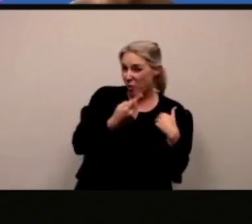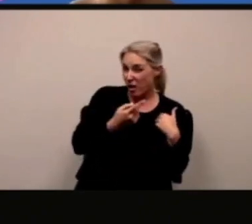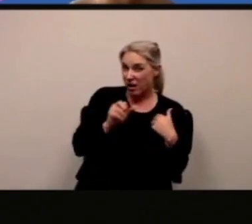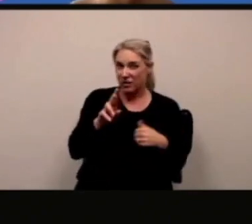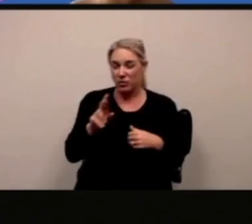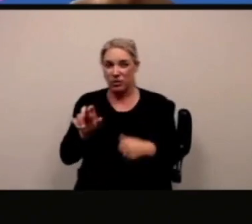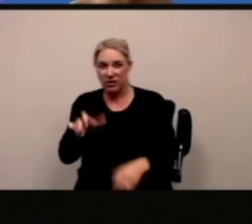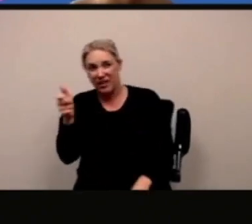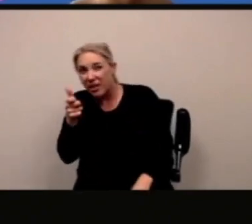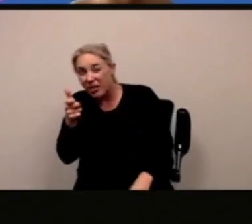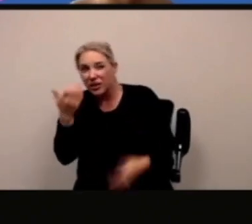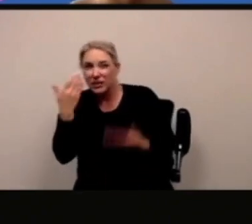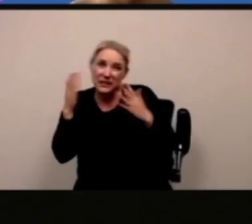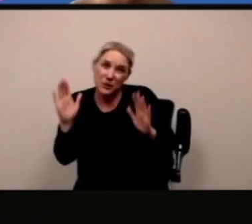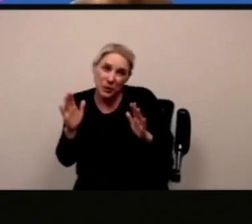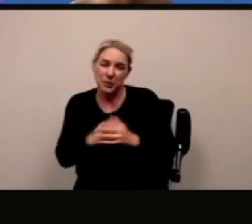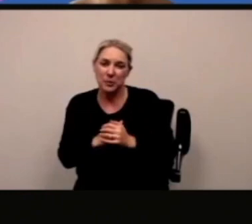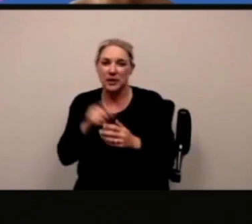research.